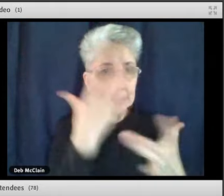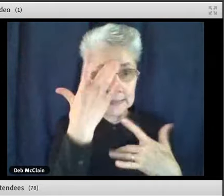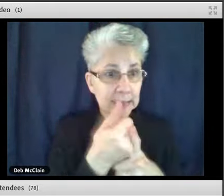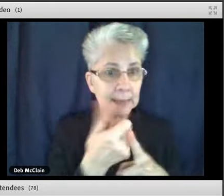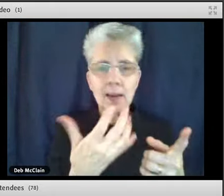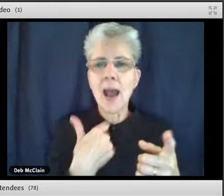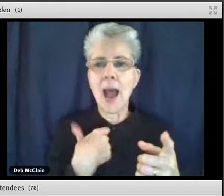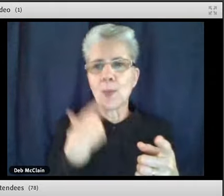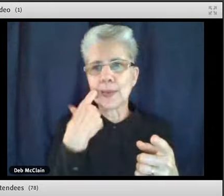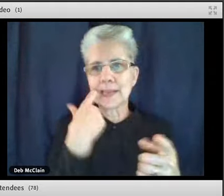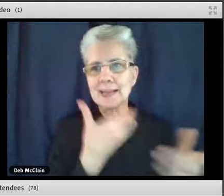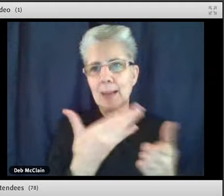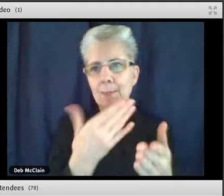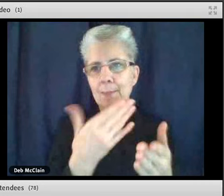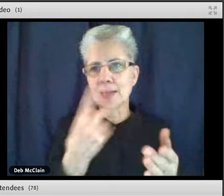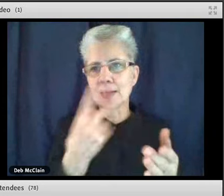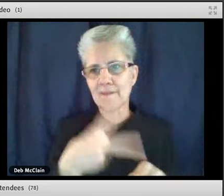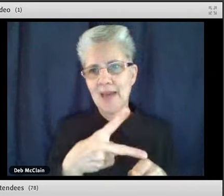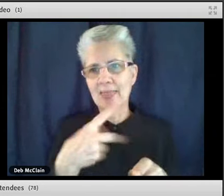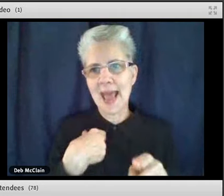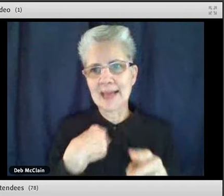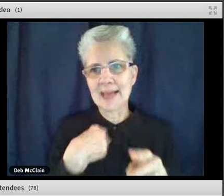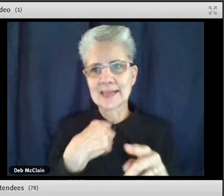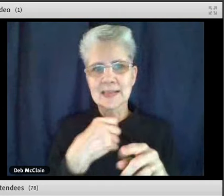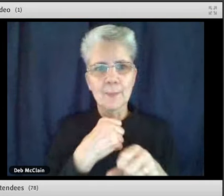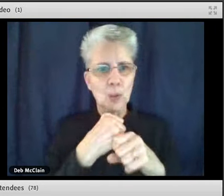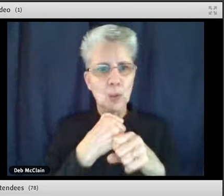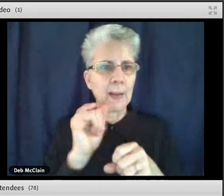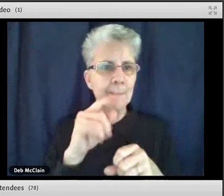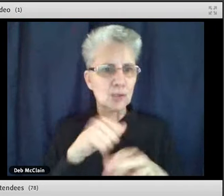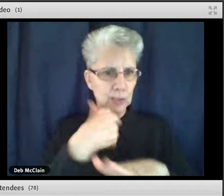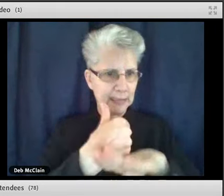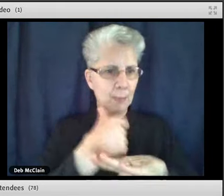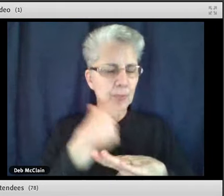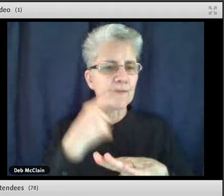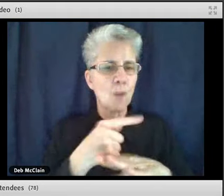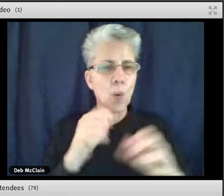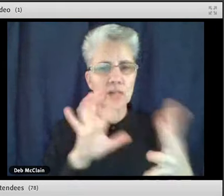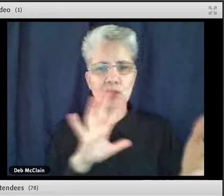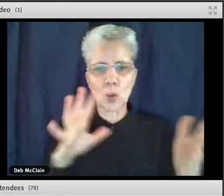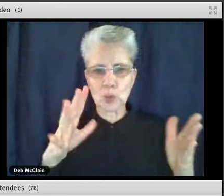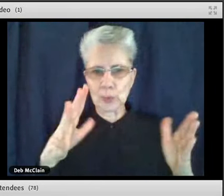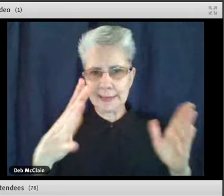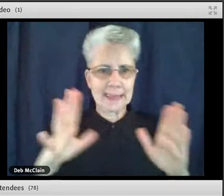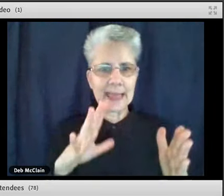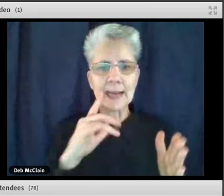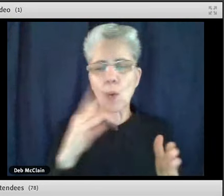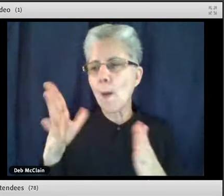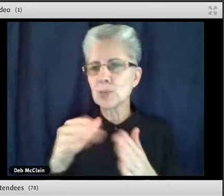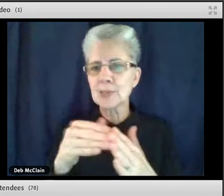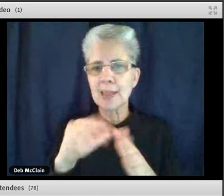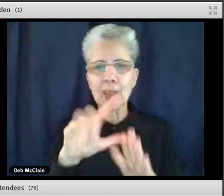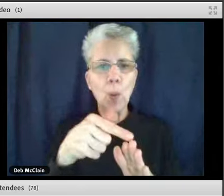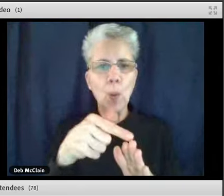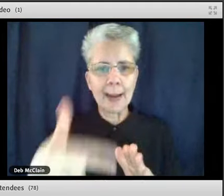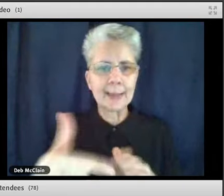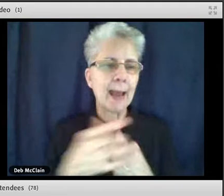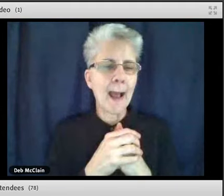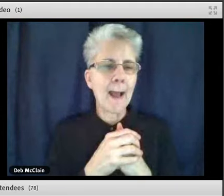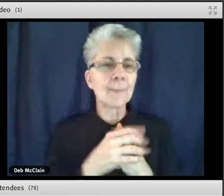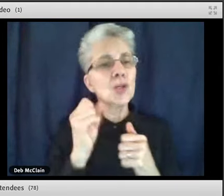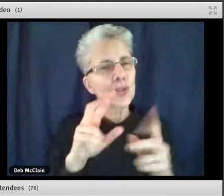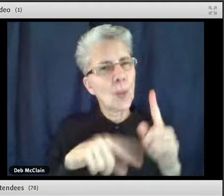and they had some security measures in place for social distancing and, one person in the room at the time. So it varies based